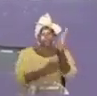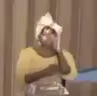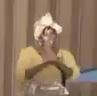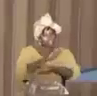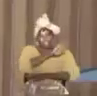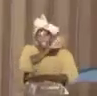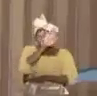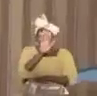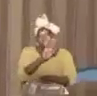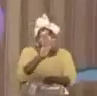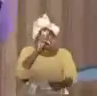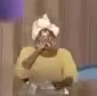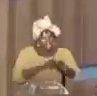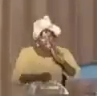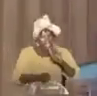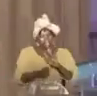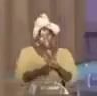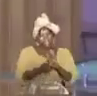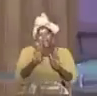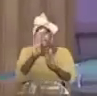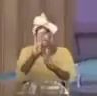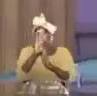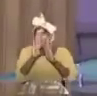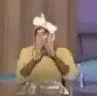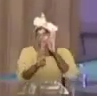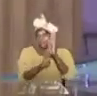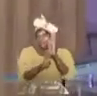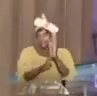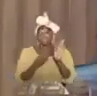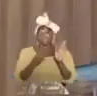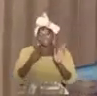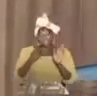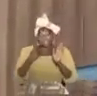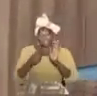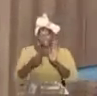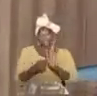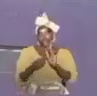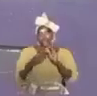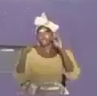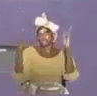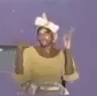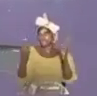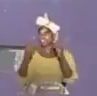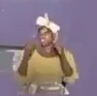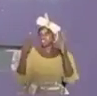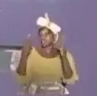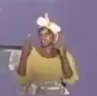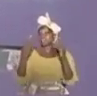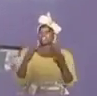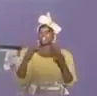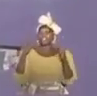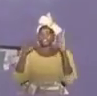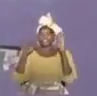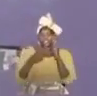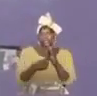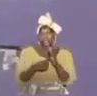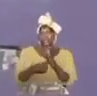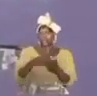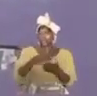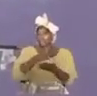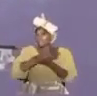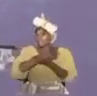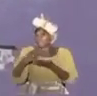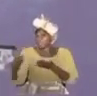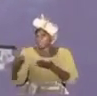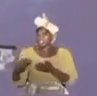life. The Bible captures victories. The Bible captures defeat. The Bible captures triumph. The